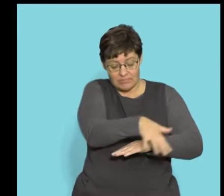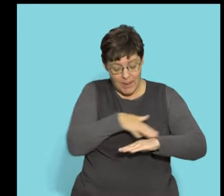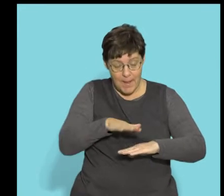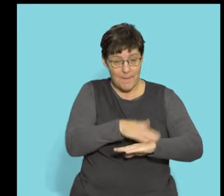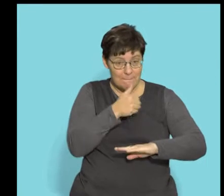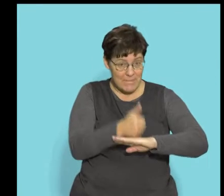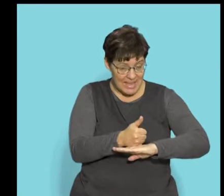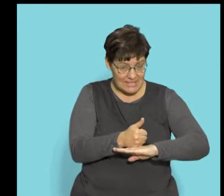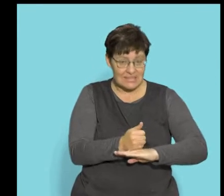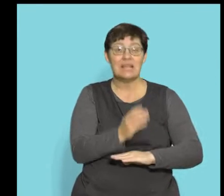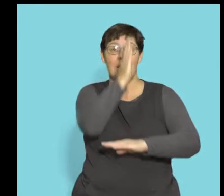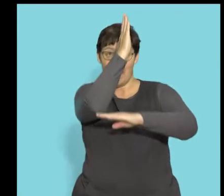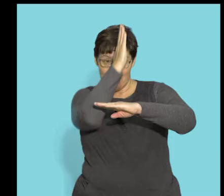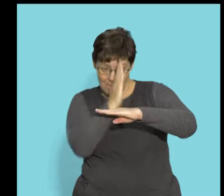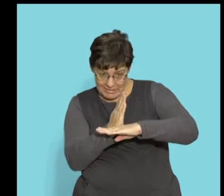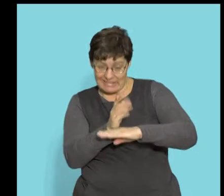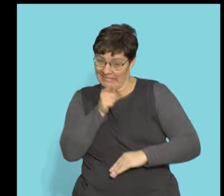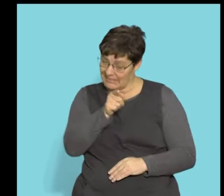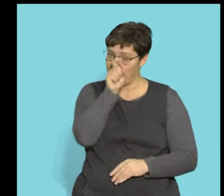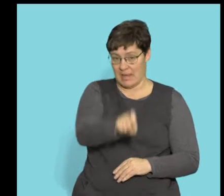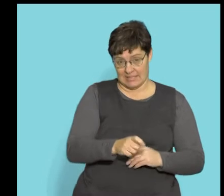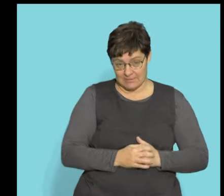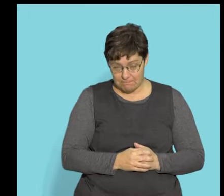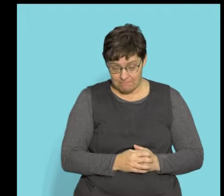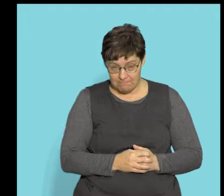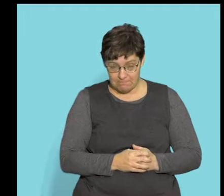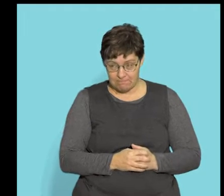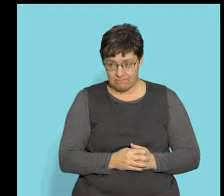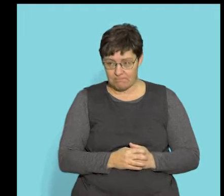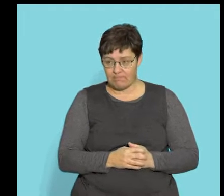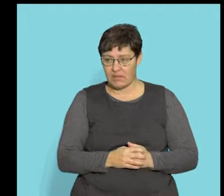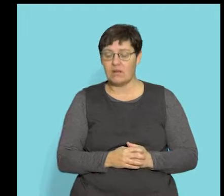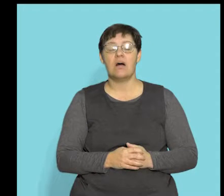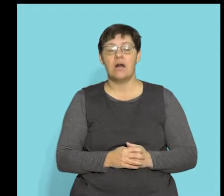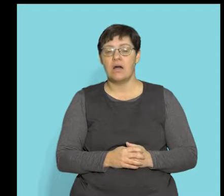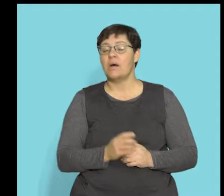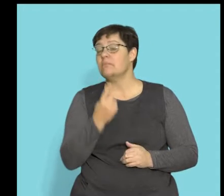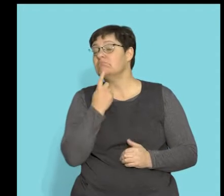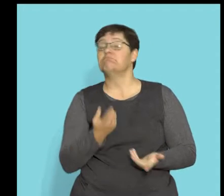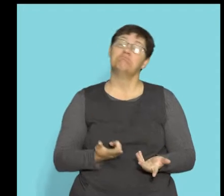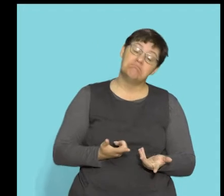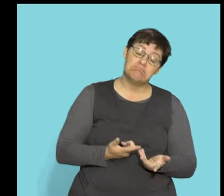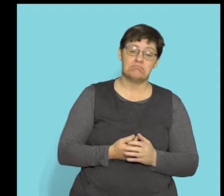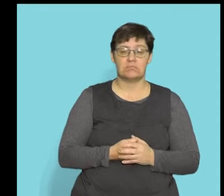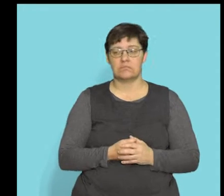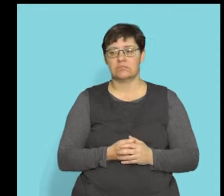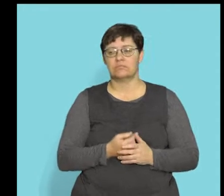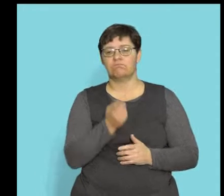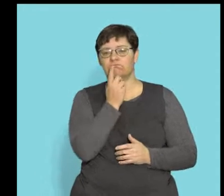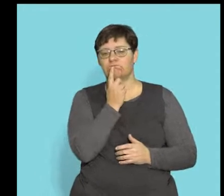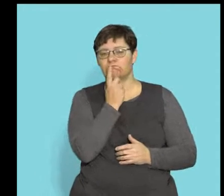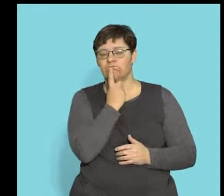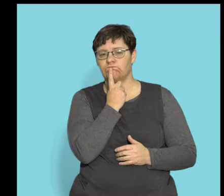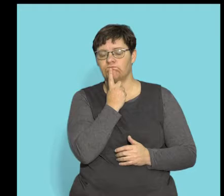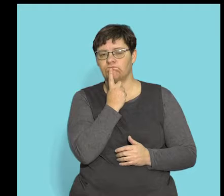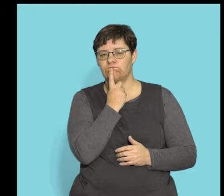the perpendicular height. Also, just a little note that you might want to say to yourselves is if I'm working with